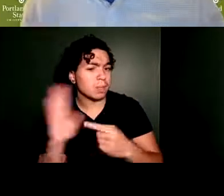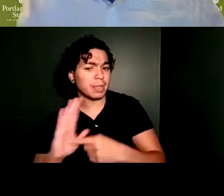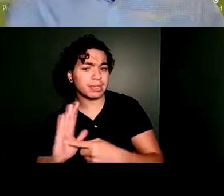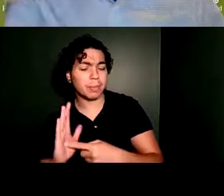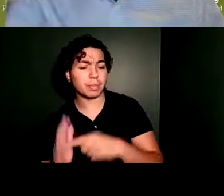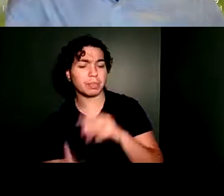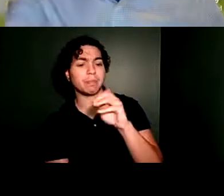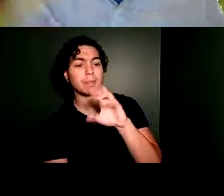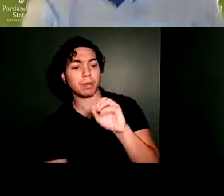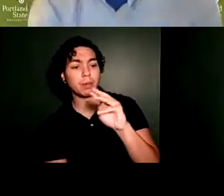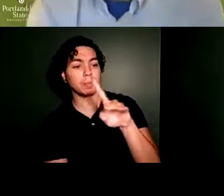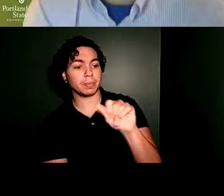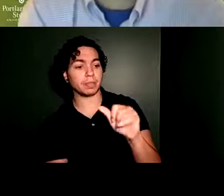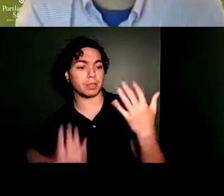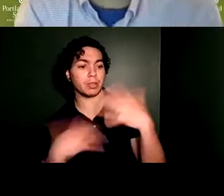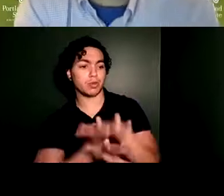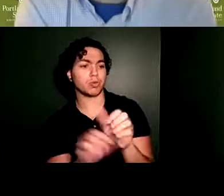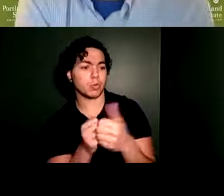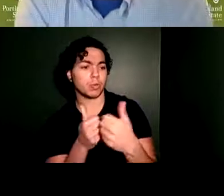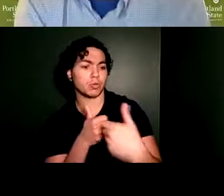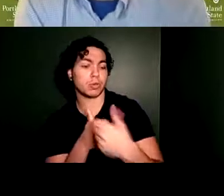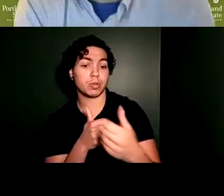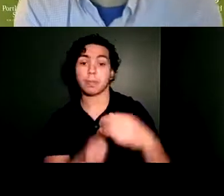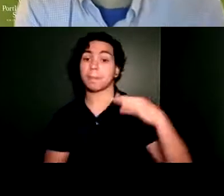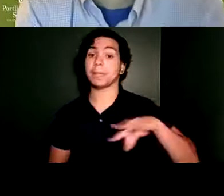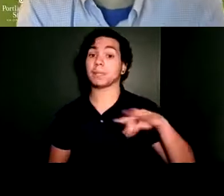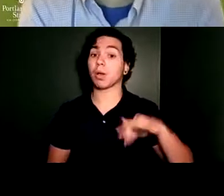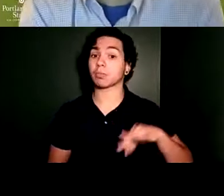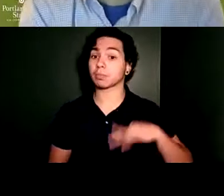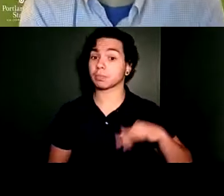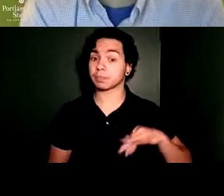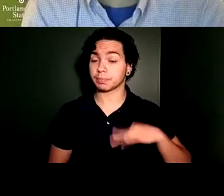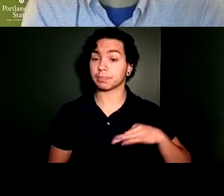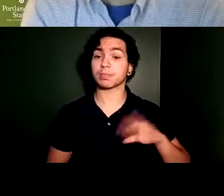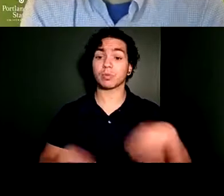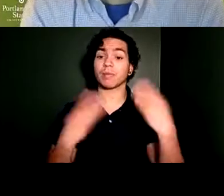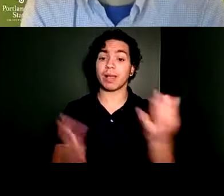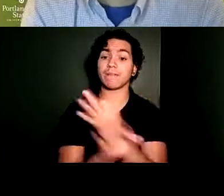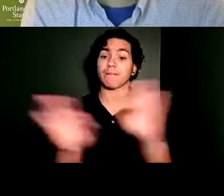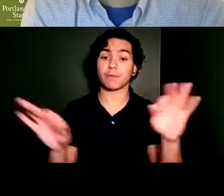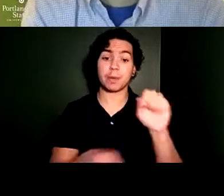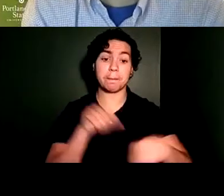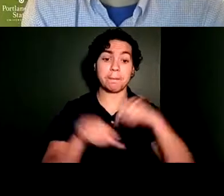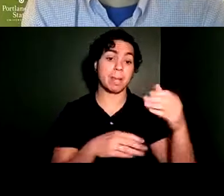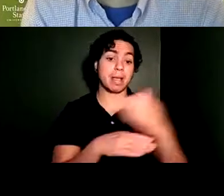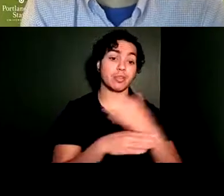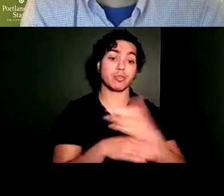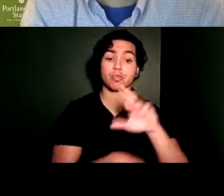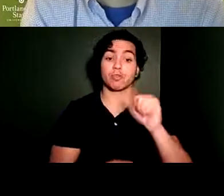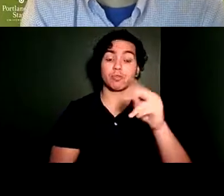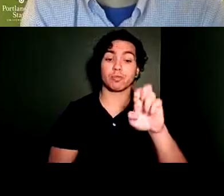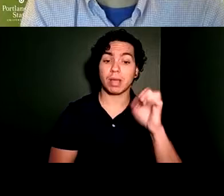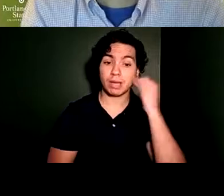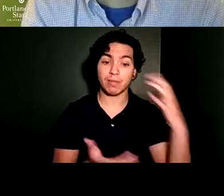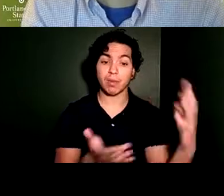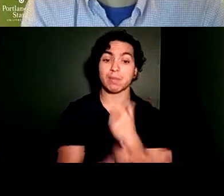with transit. And there's some examples, say Pittsburgh, for example, provides free bike share rides to anyone who has taken a